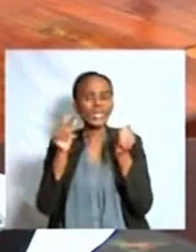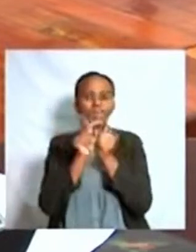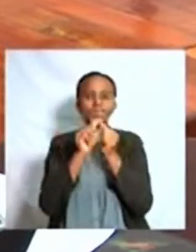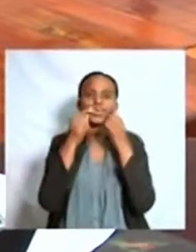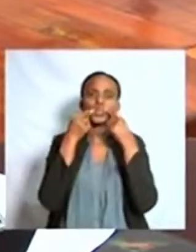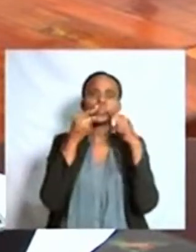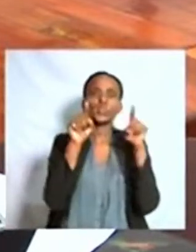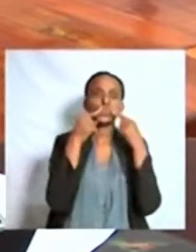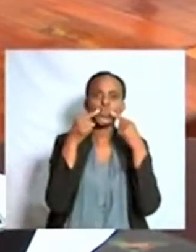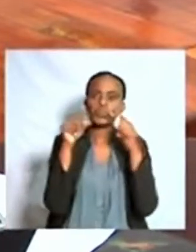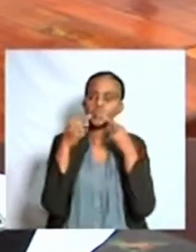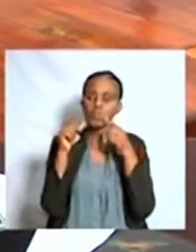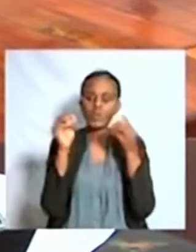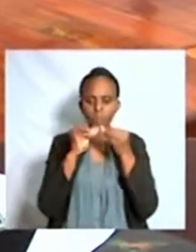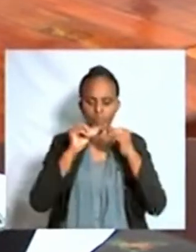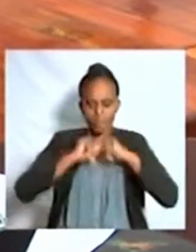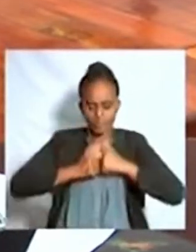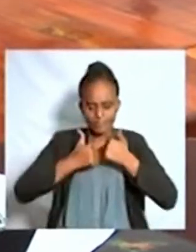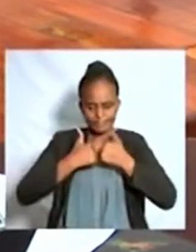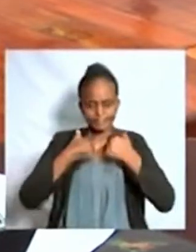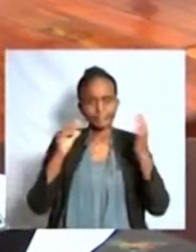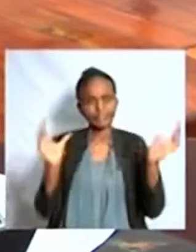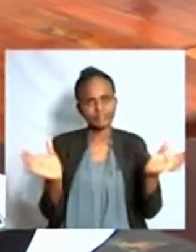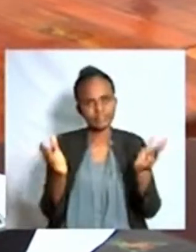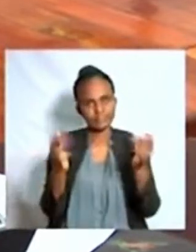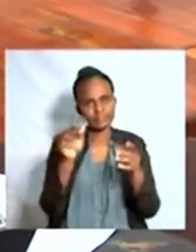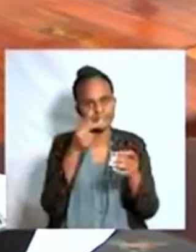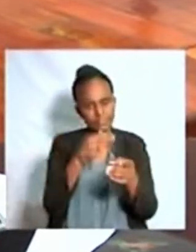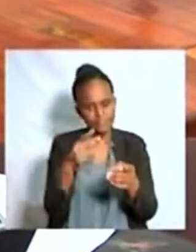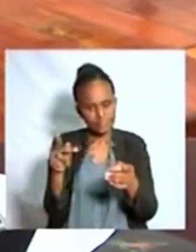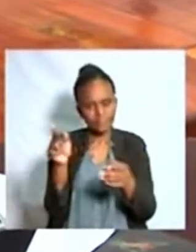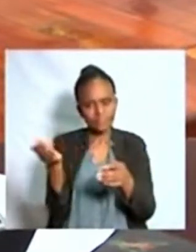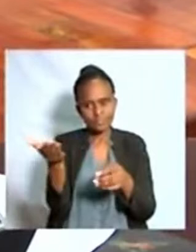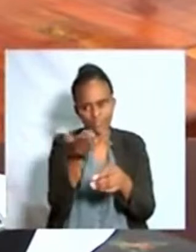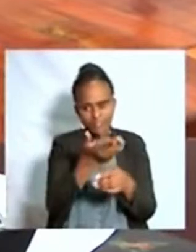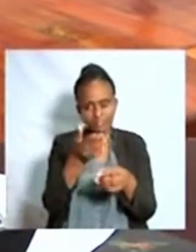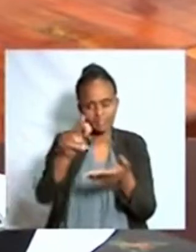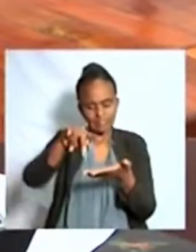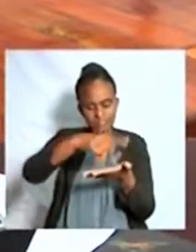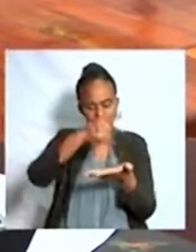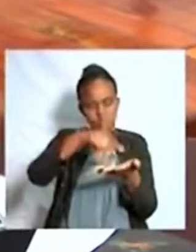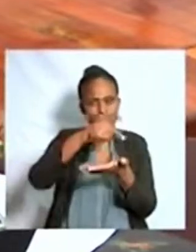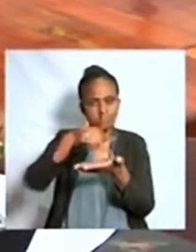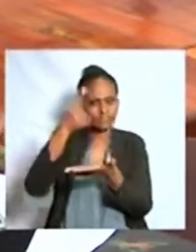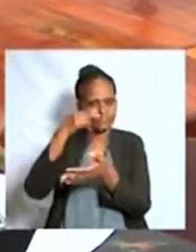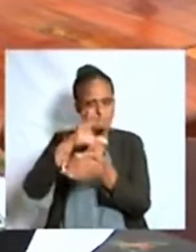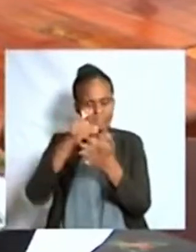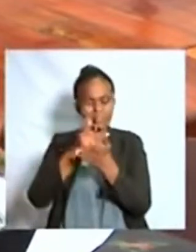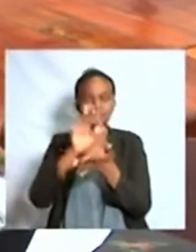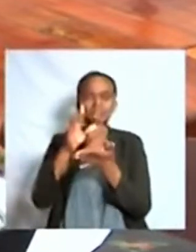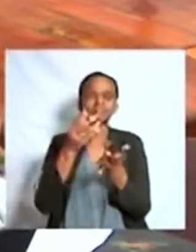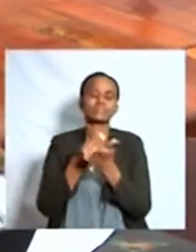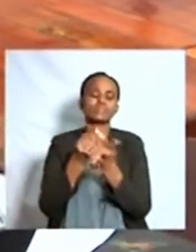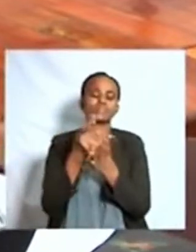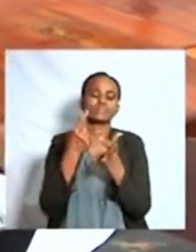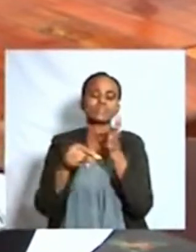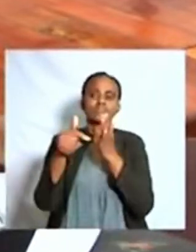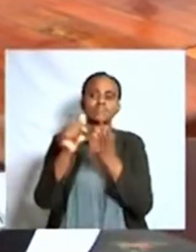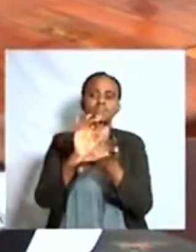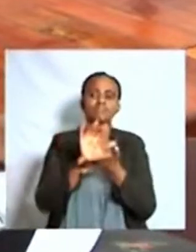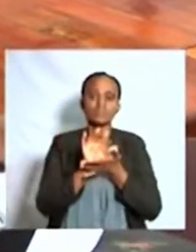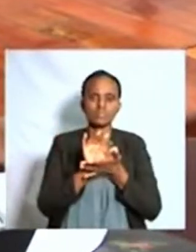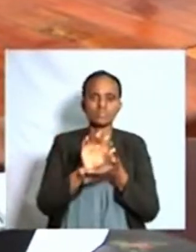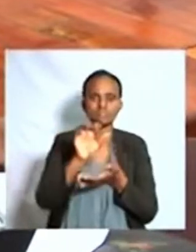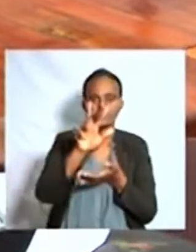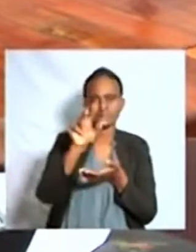notices. Further, we have encouraged property owners to come and make part payments for the monies that they owe. As at 31st